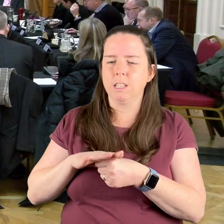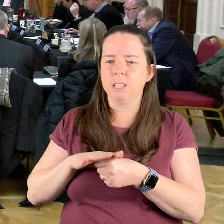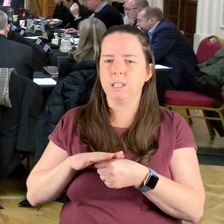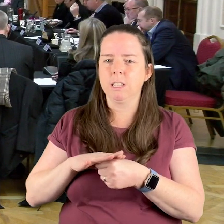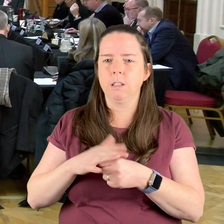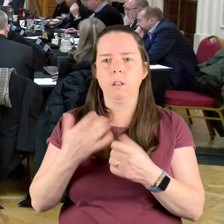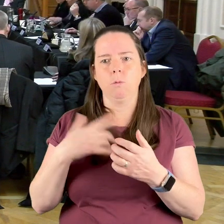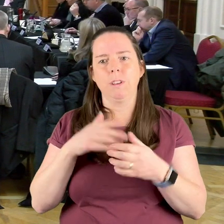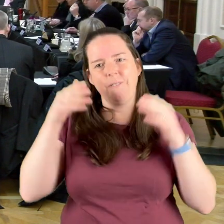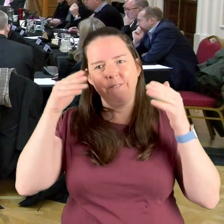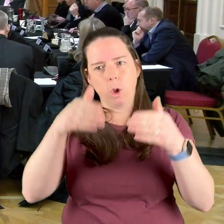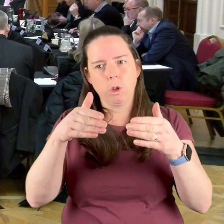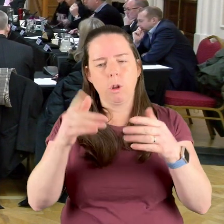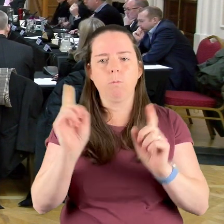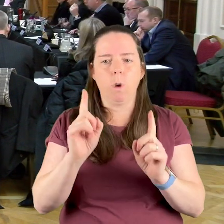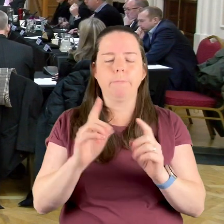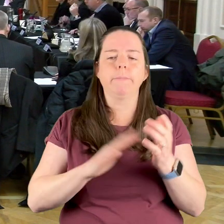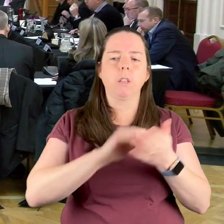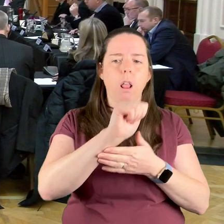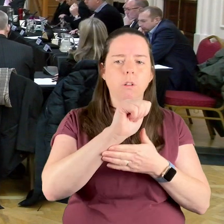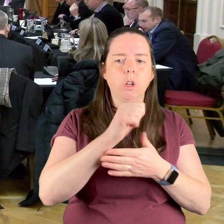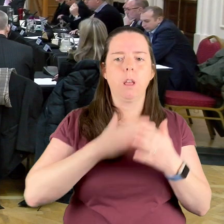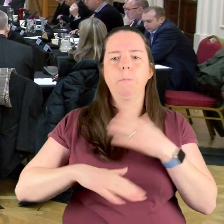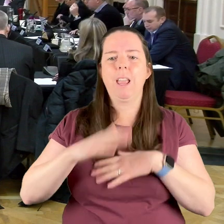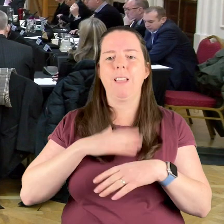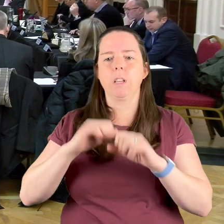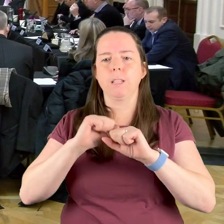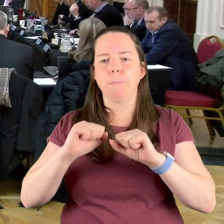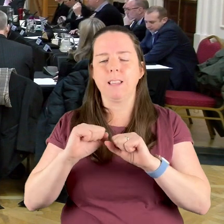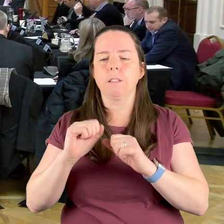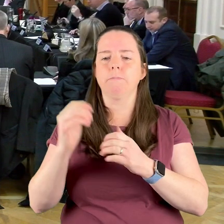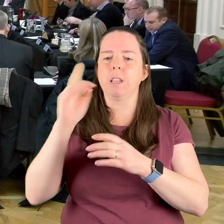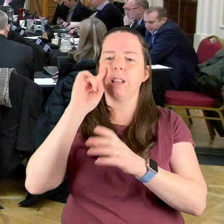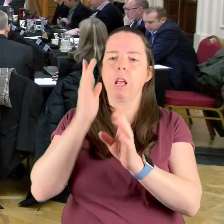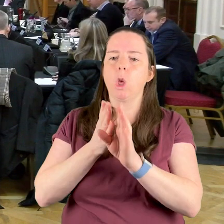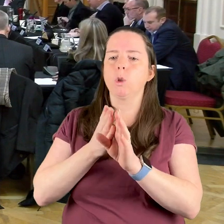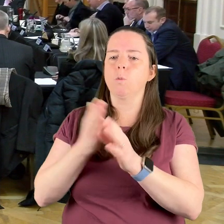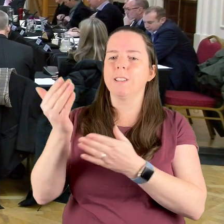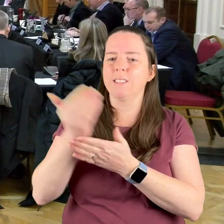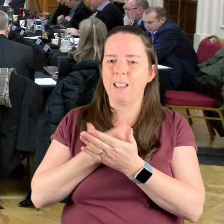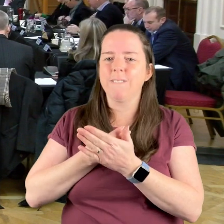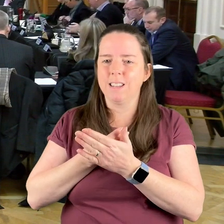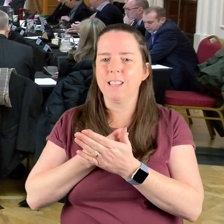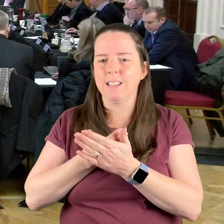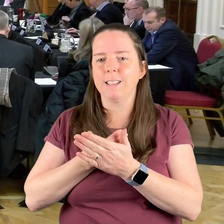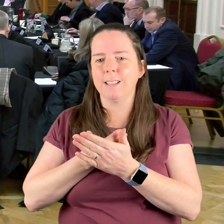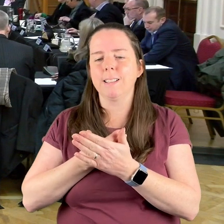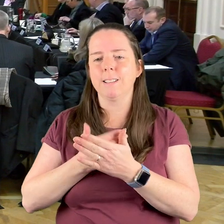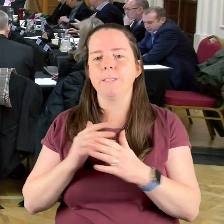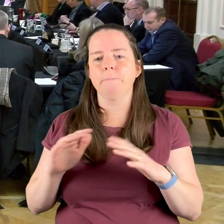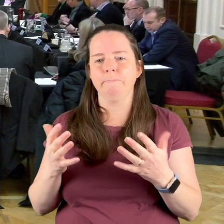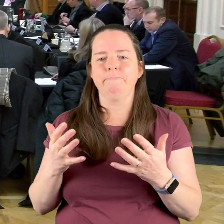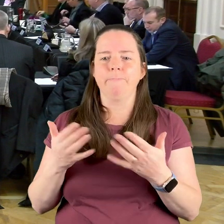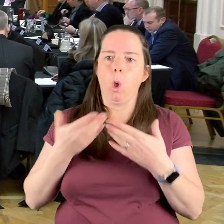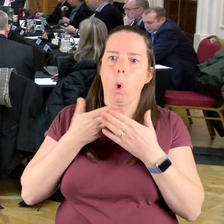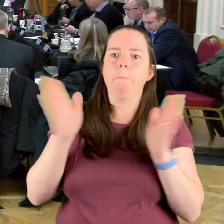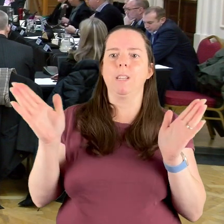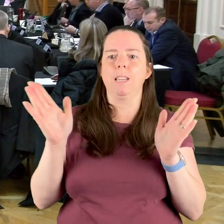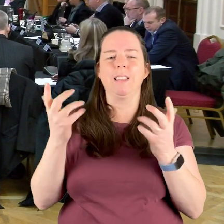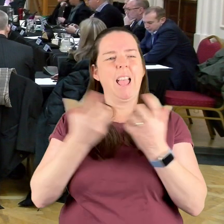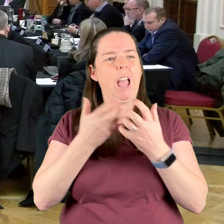that we really need to focus on, which are much more in, which are in the culture and behaviour space, psychological safety,